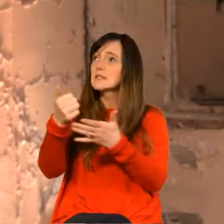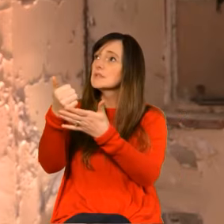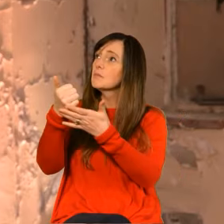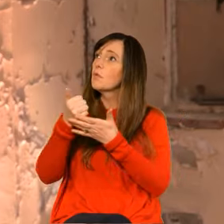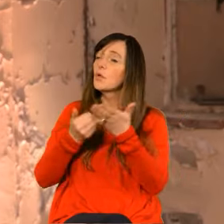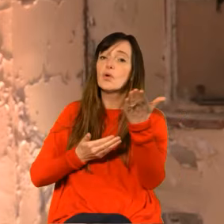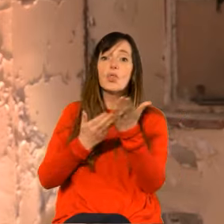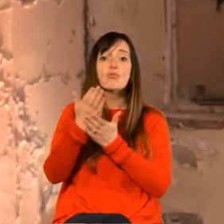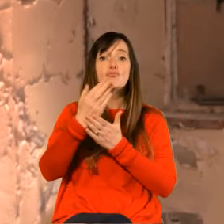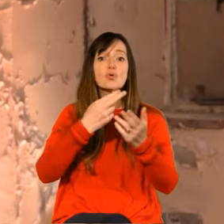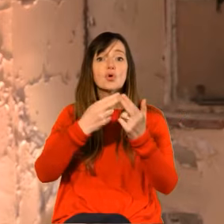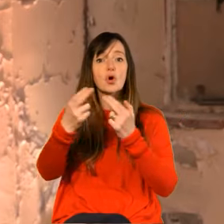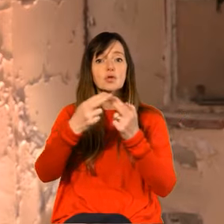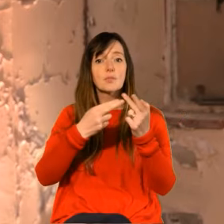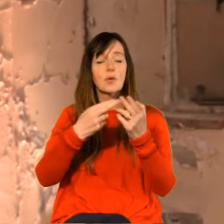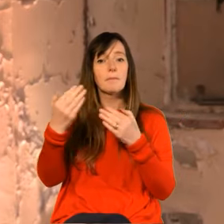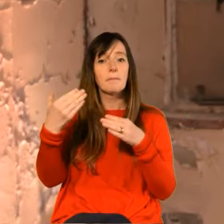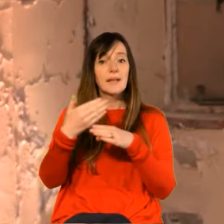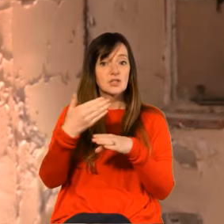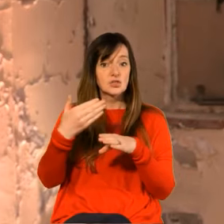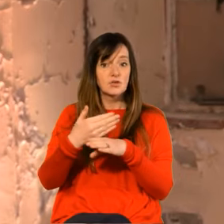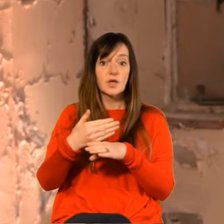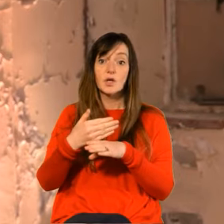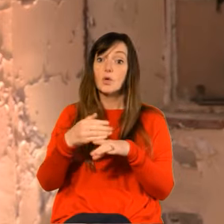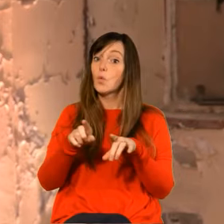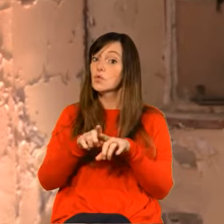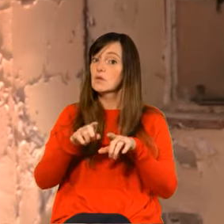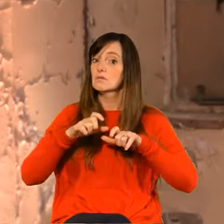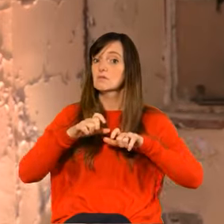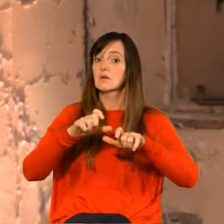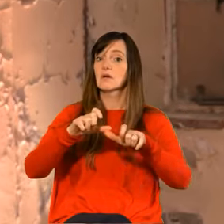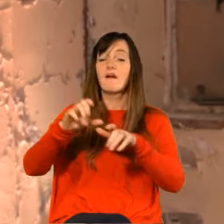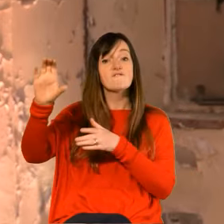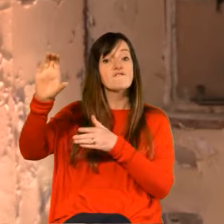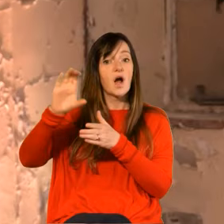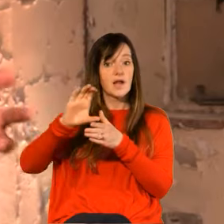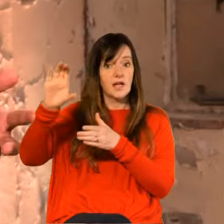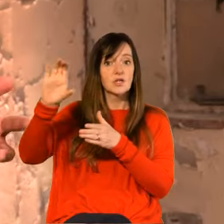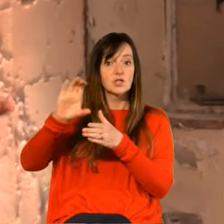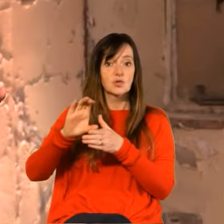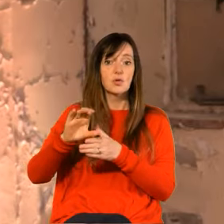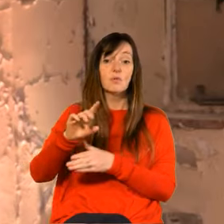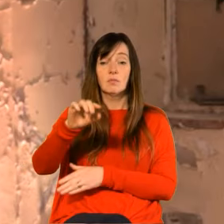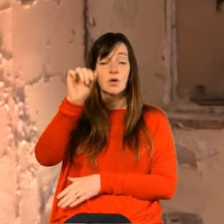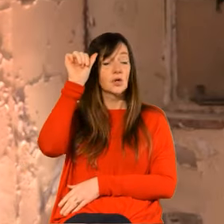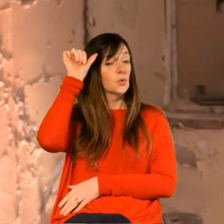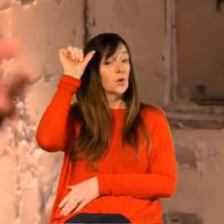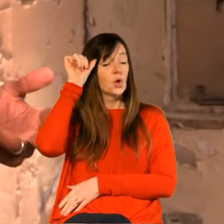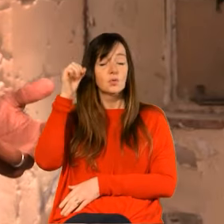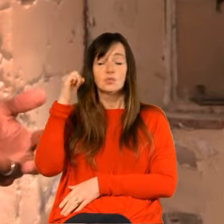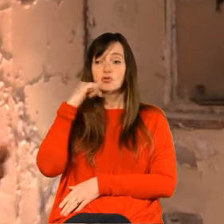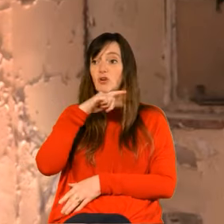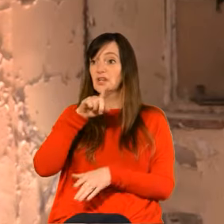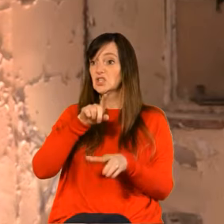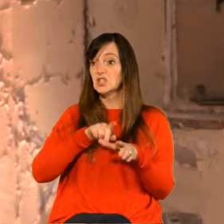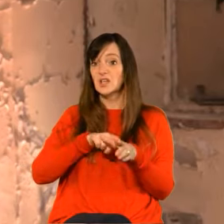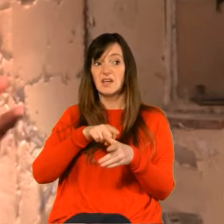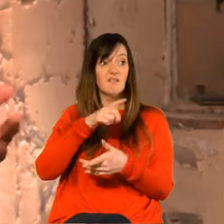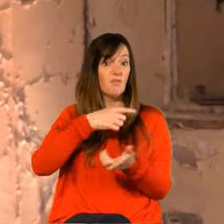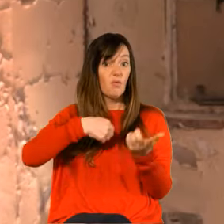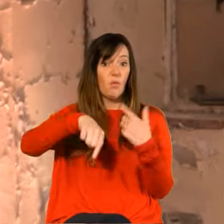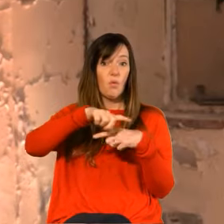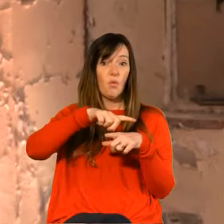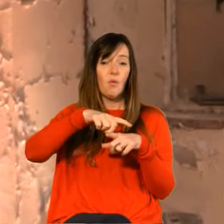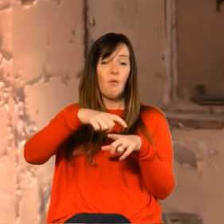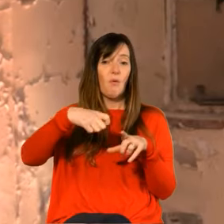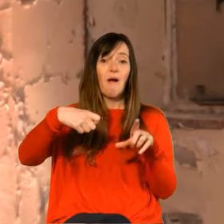who continue to support us financially. But this is an unusual year for us all, and Keswick